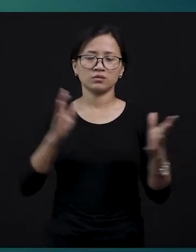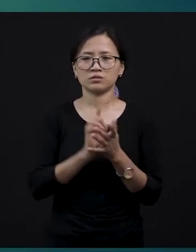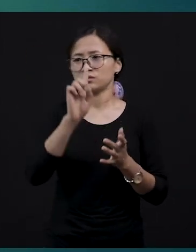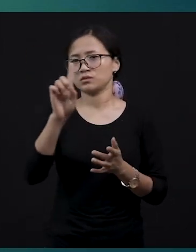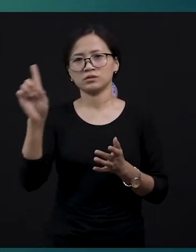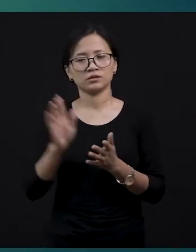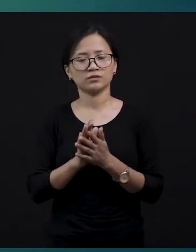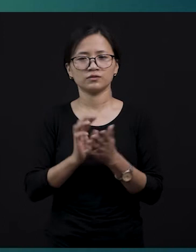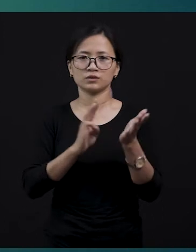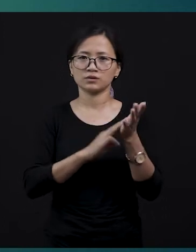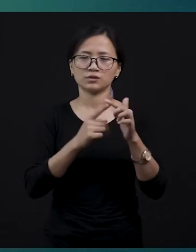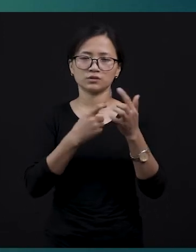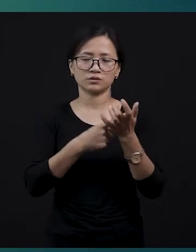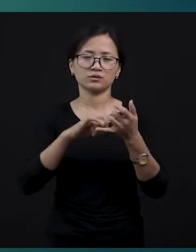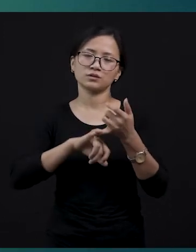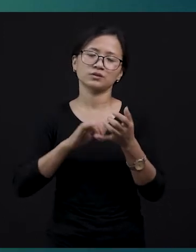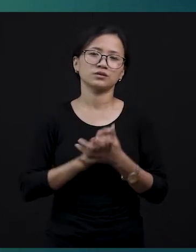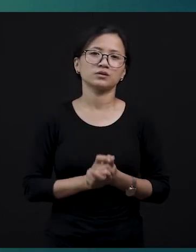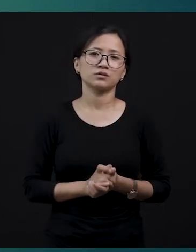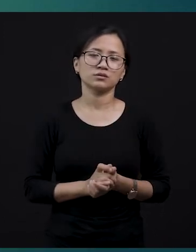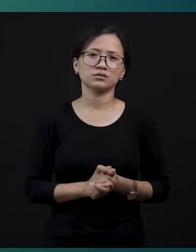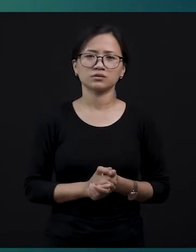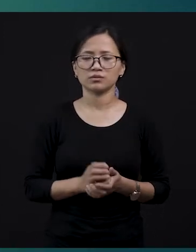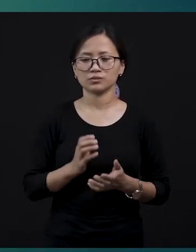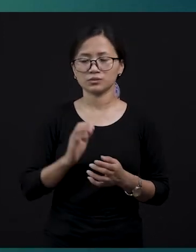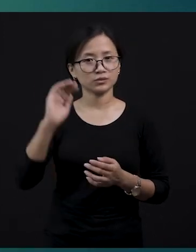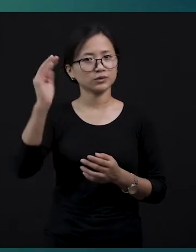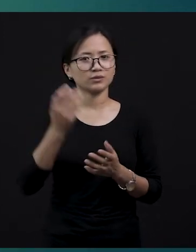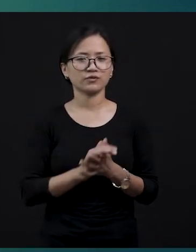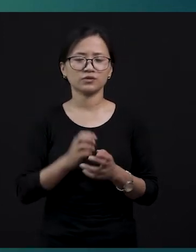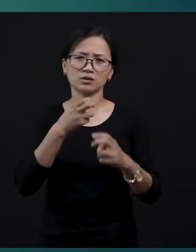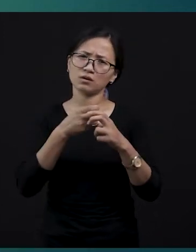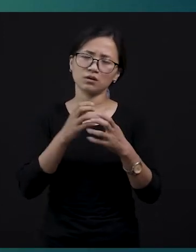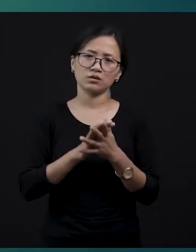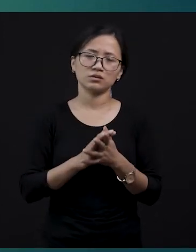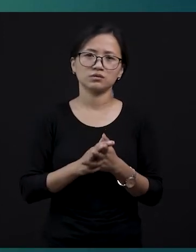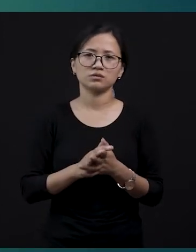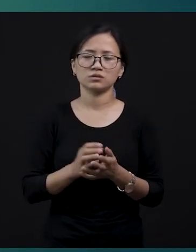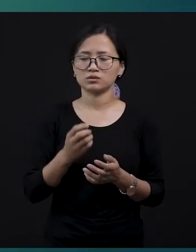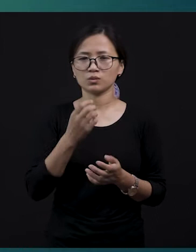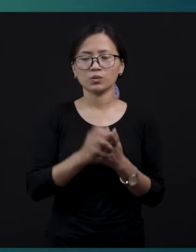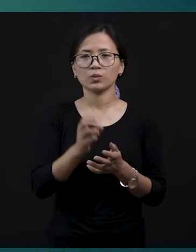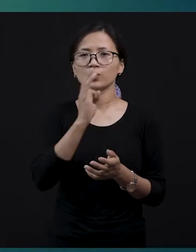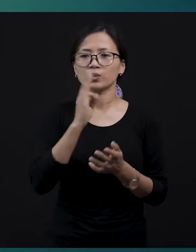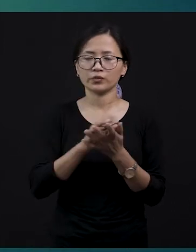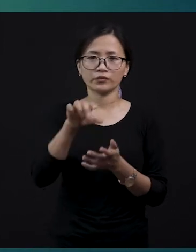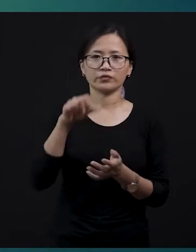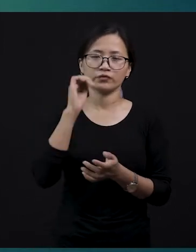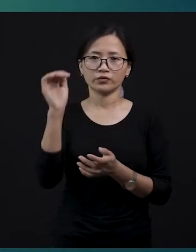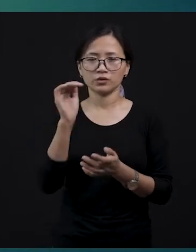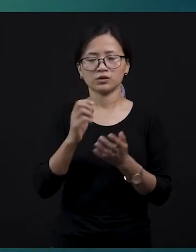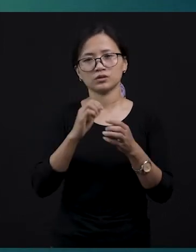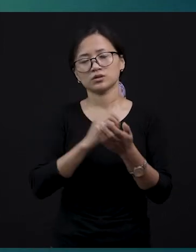11 meters. So that is the difference. Some are very harmless, especially snakes that are found in the water bodies are considered to be